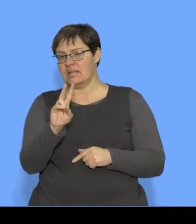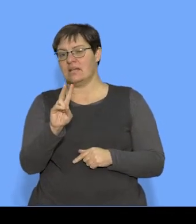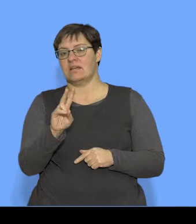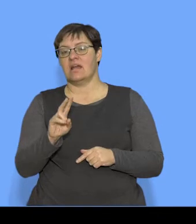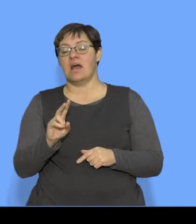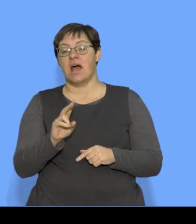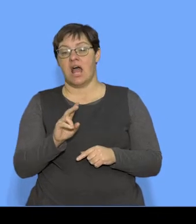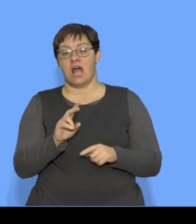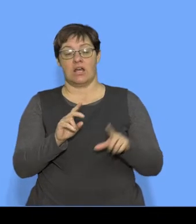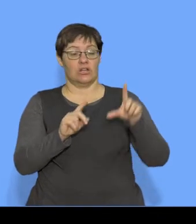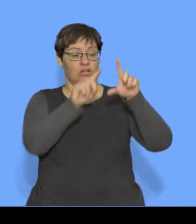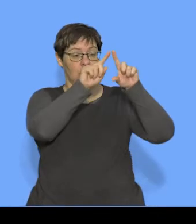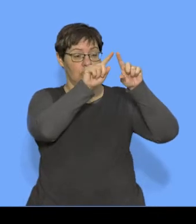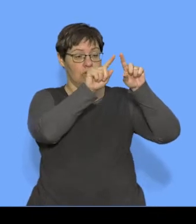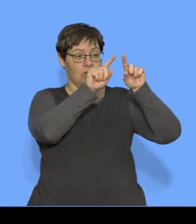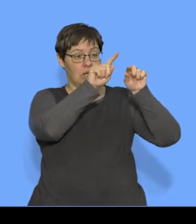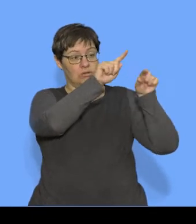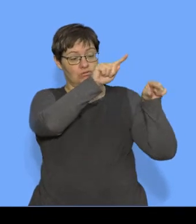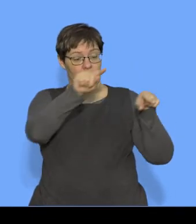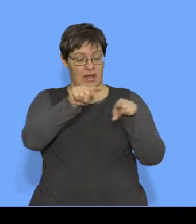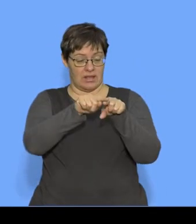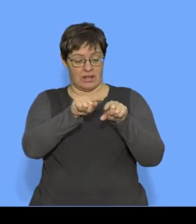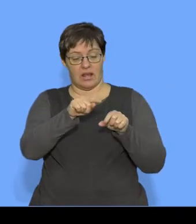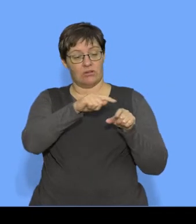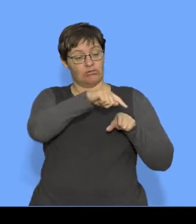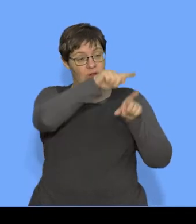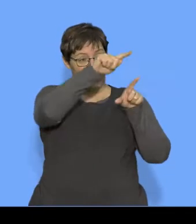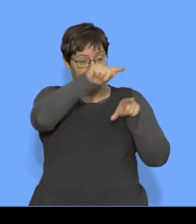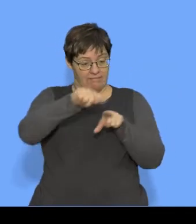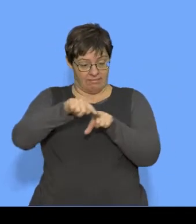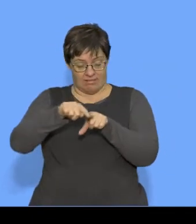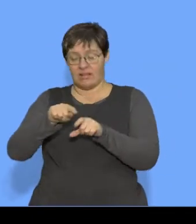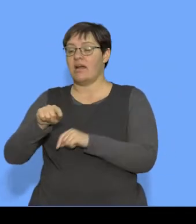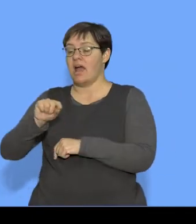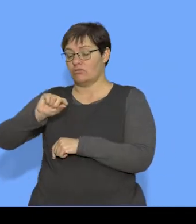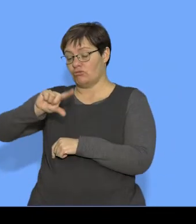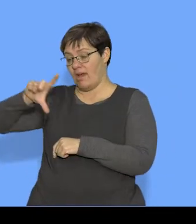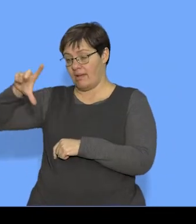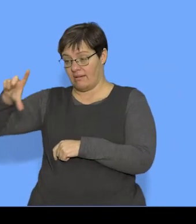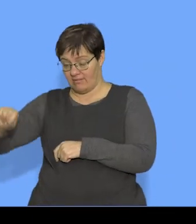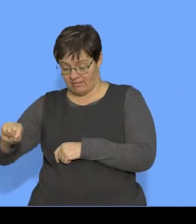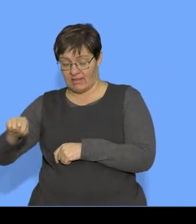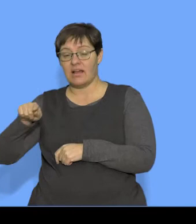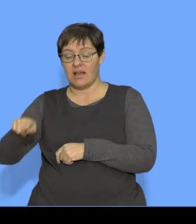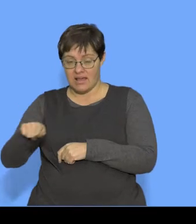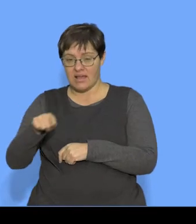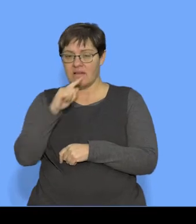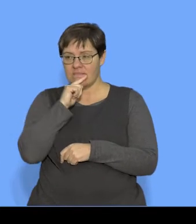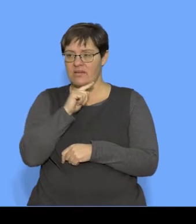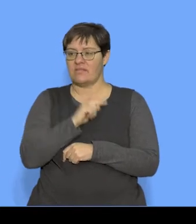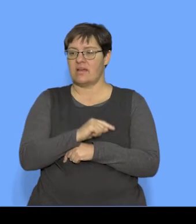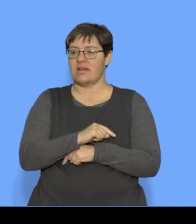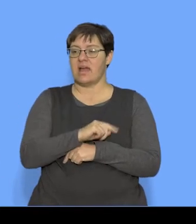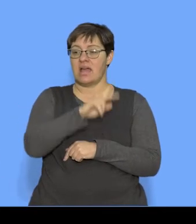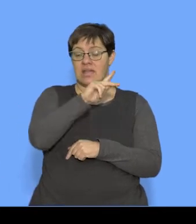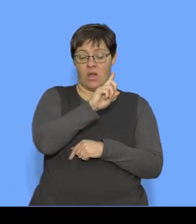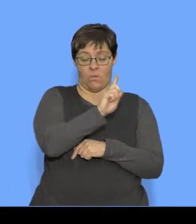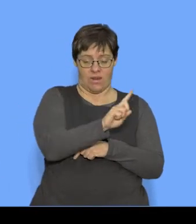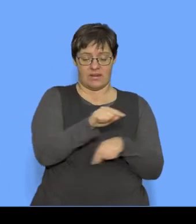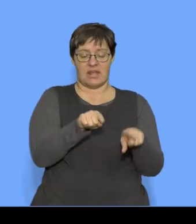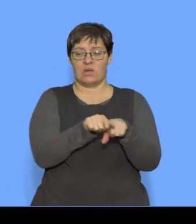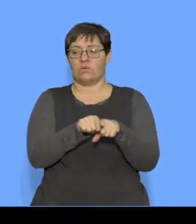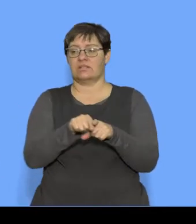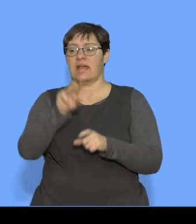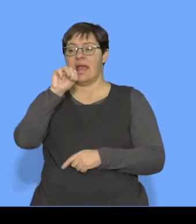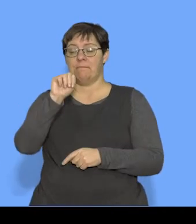triangles, my K1 is equals to my M2, and this is because